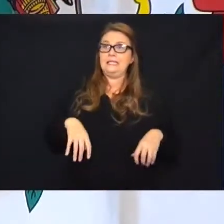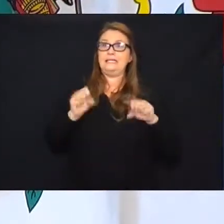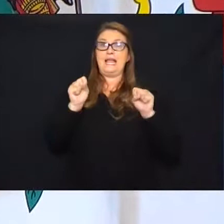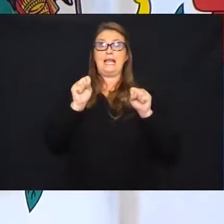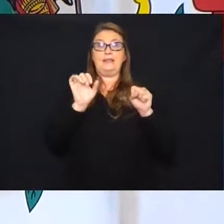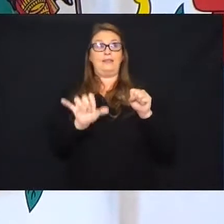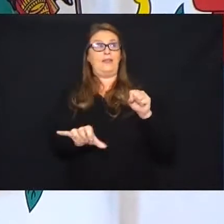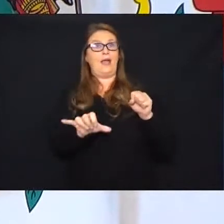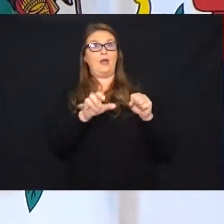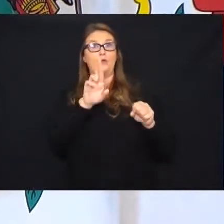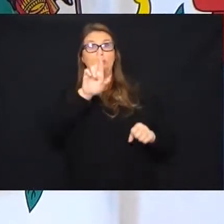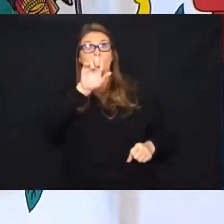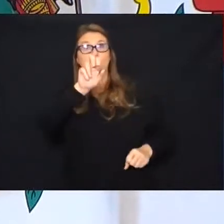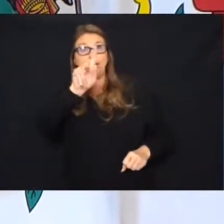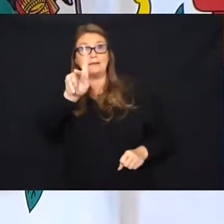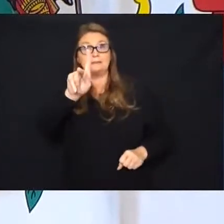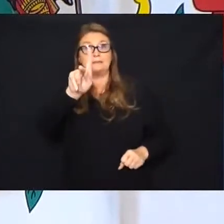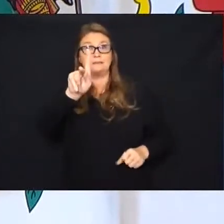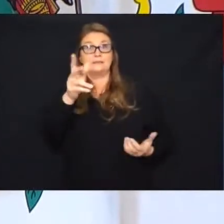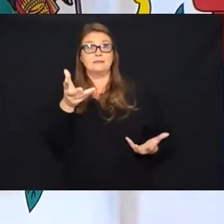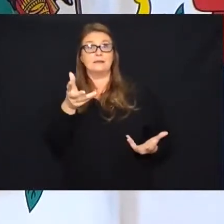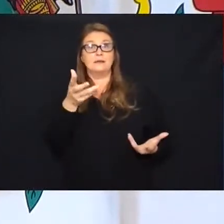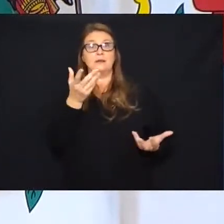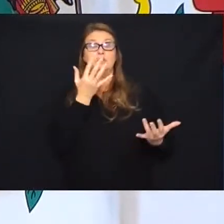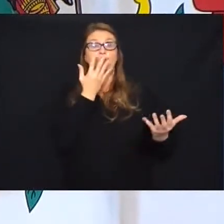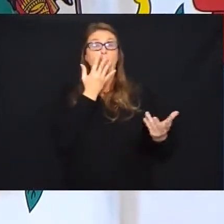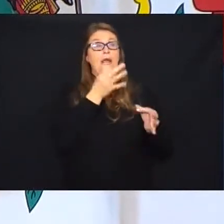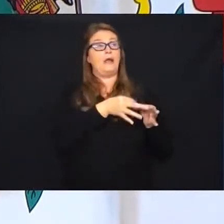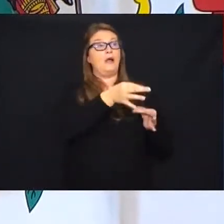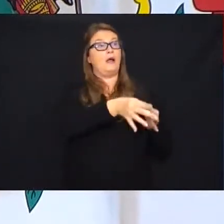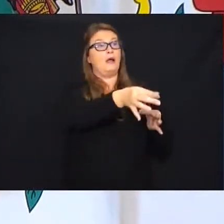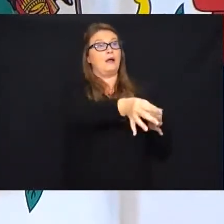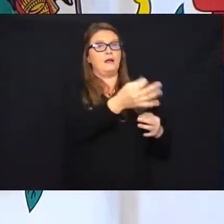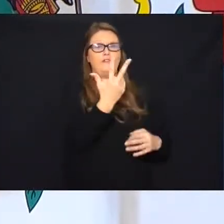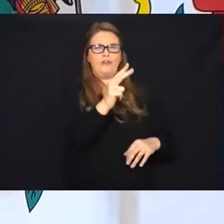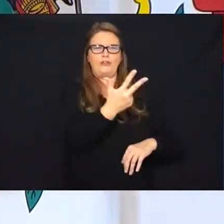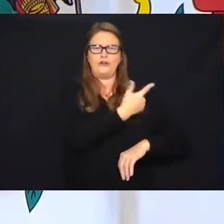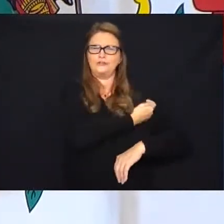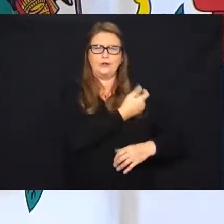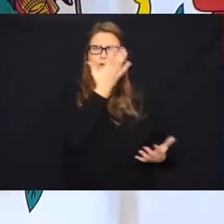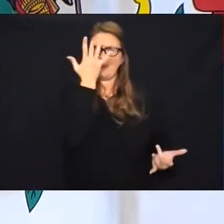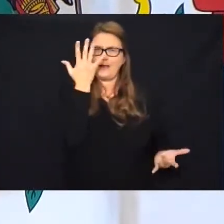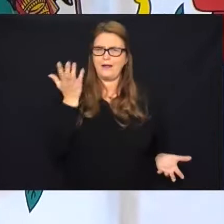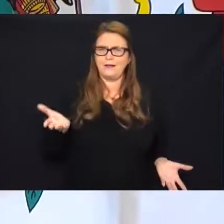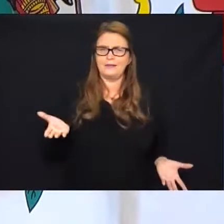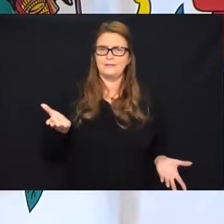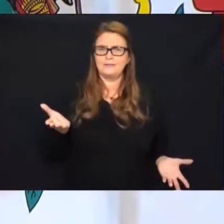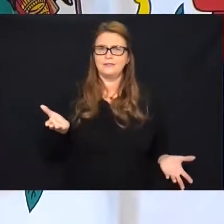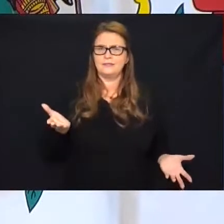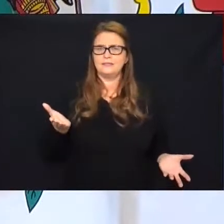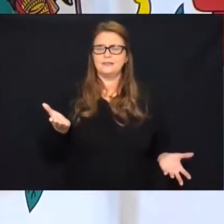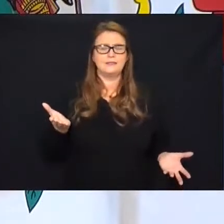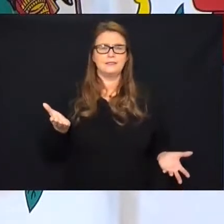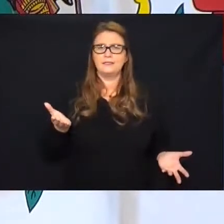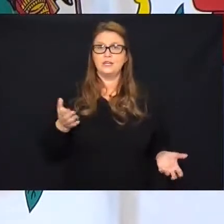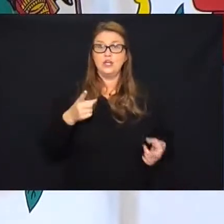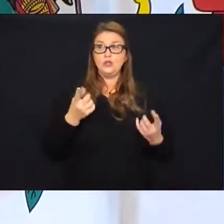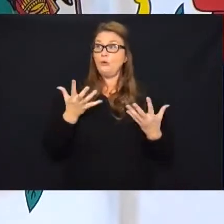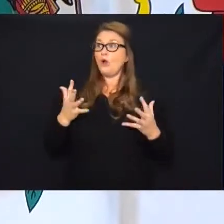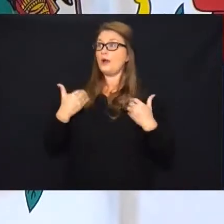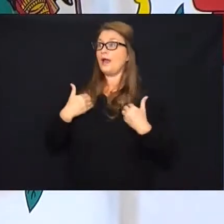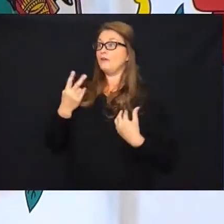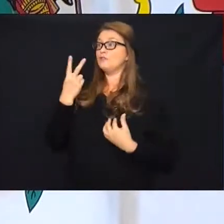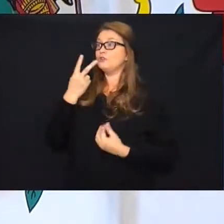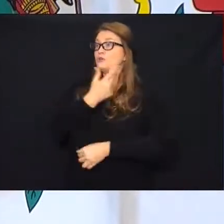had decided in life to get both your shots and be fully vaccinated? Why in the world, with all